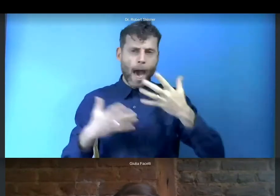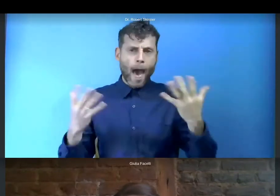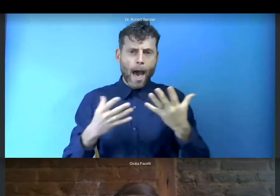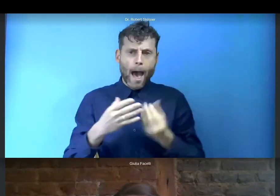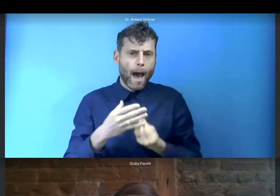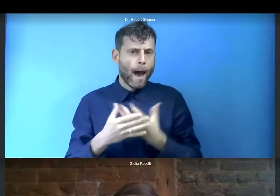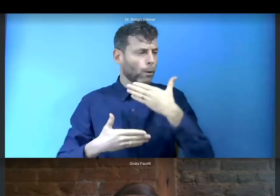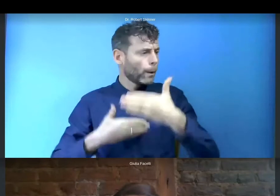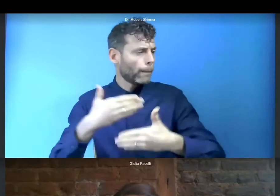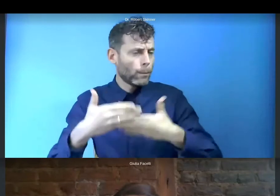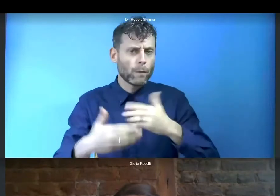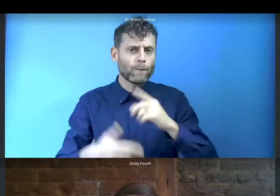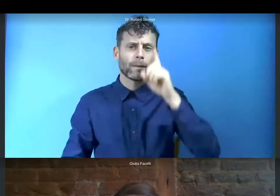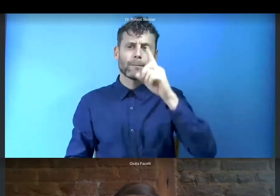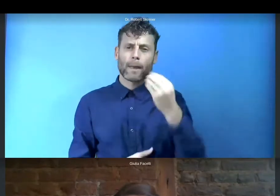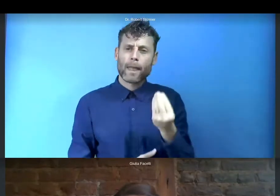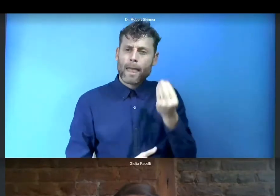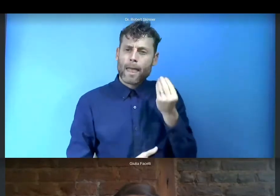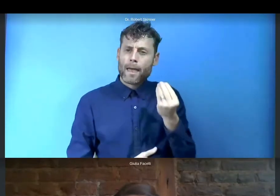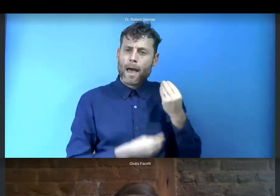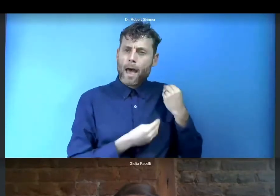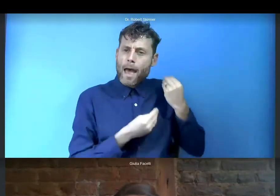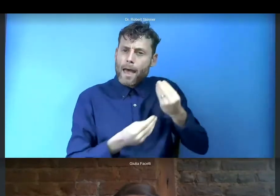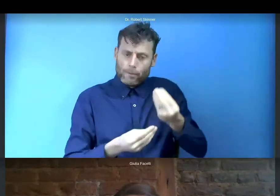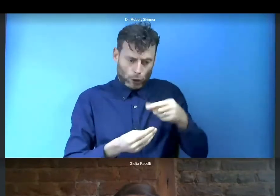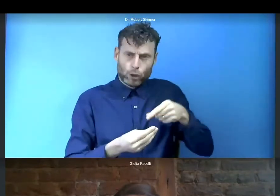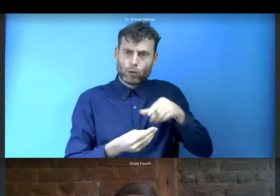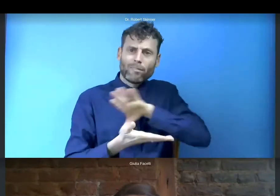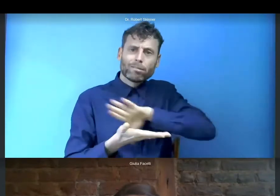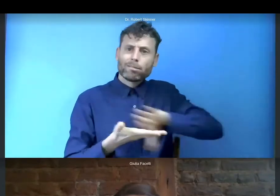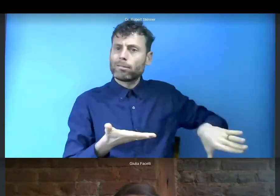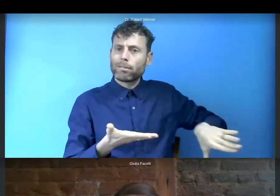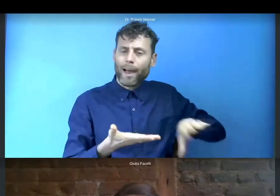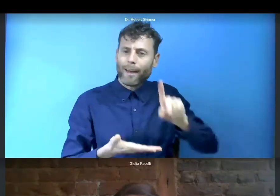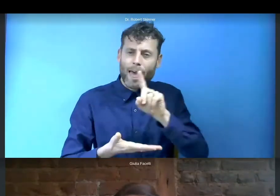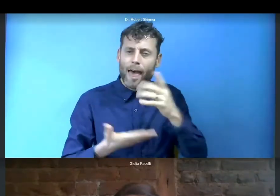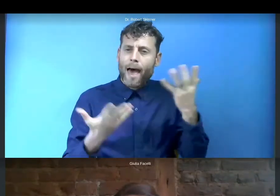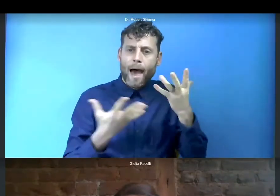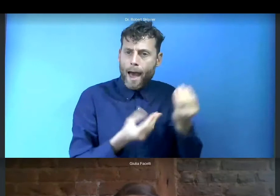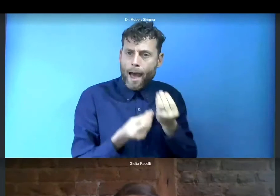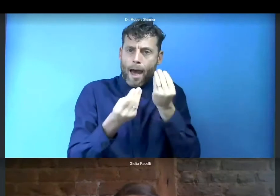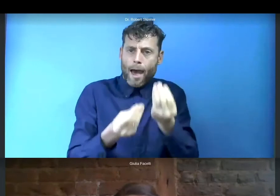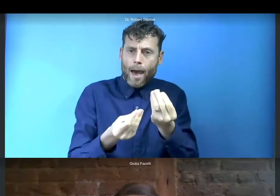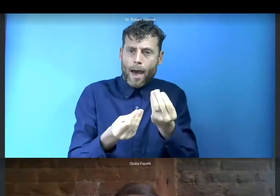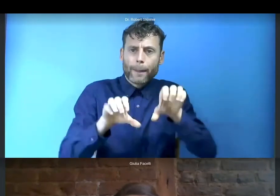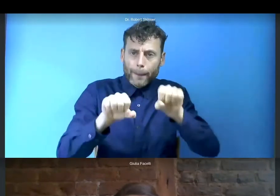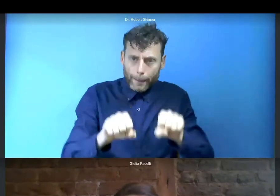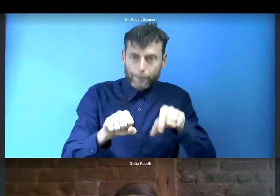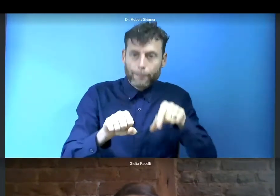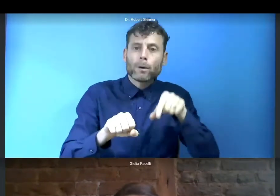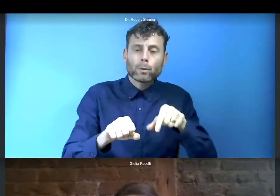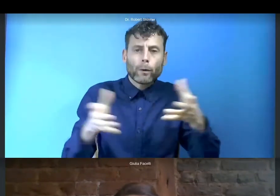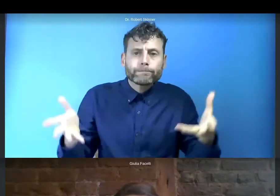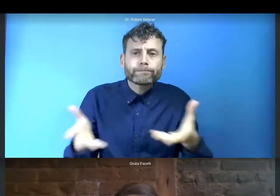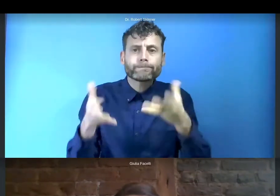to the contemporary society with well-being, social inclusion, peace, poverty alleviation, sustainable development.